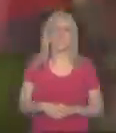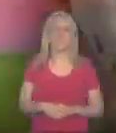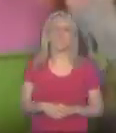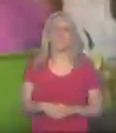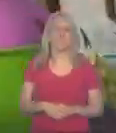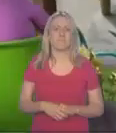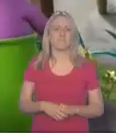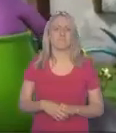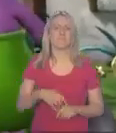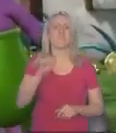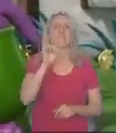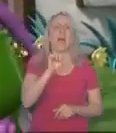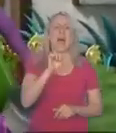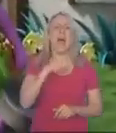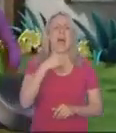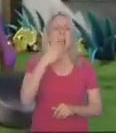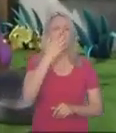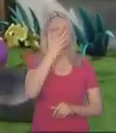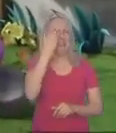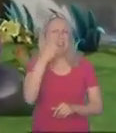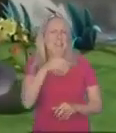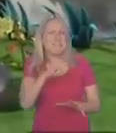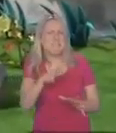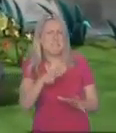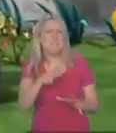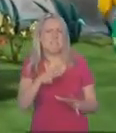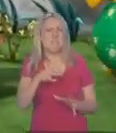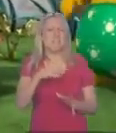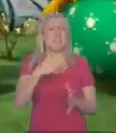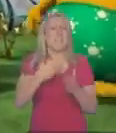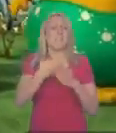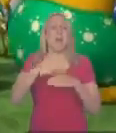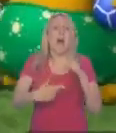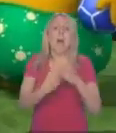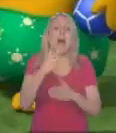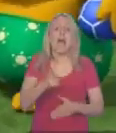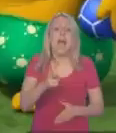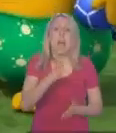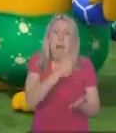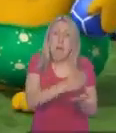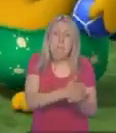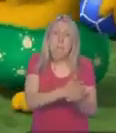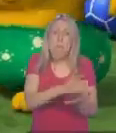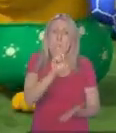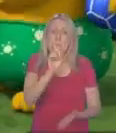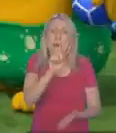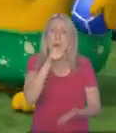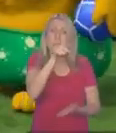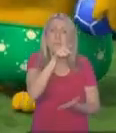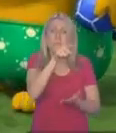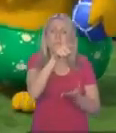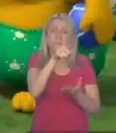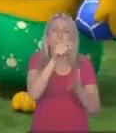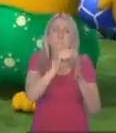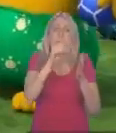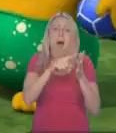All right. I seem to vaguely remember that. But nothing like it's ever happened again. Oh, really? What about